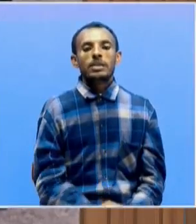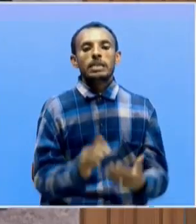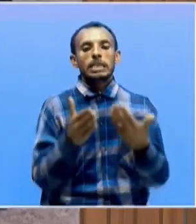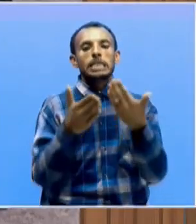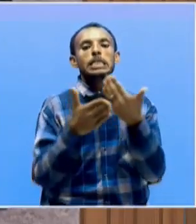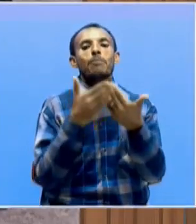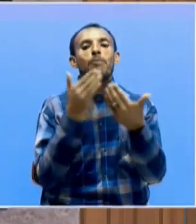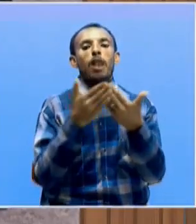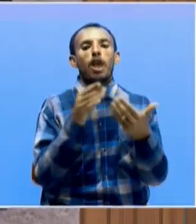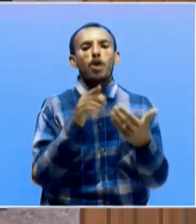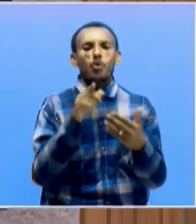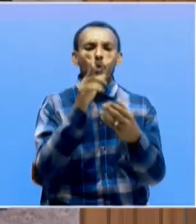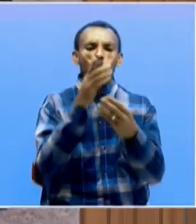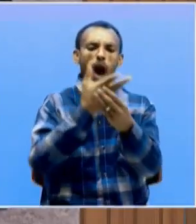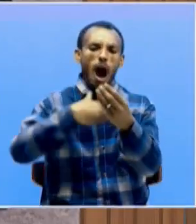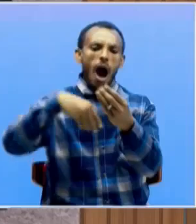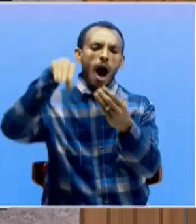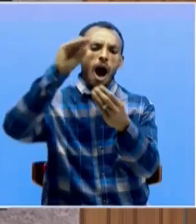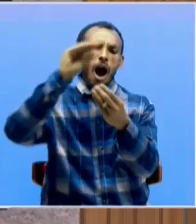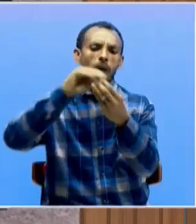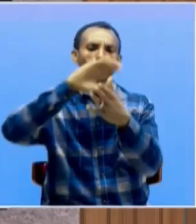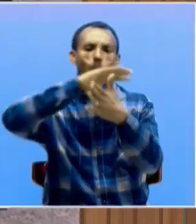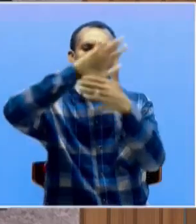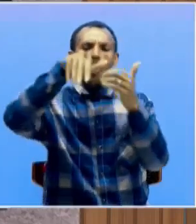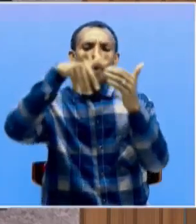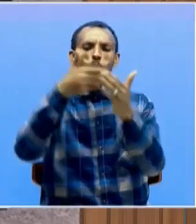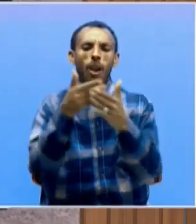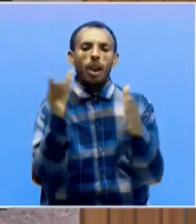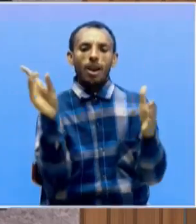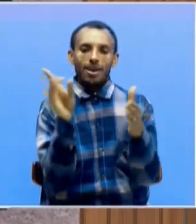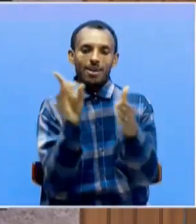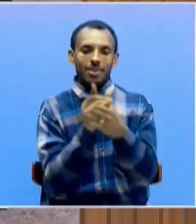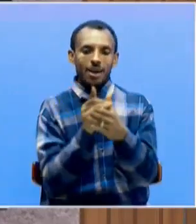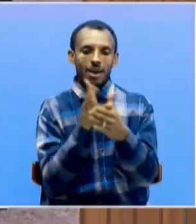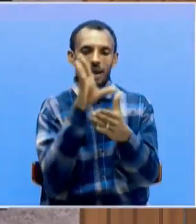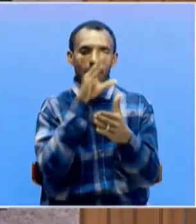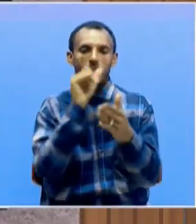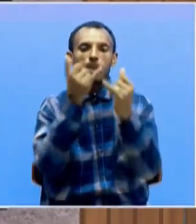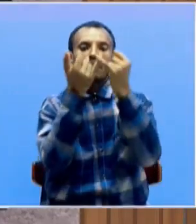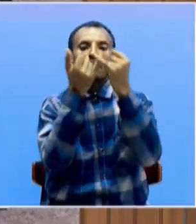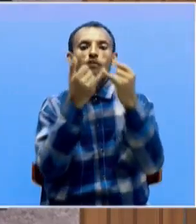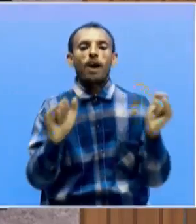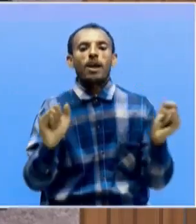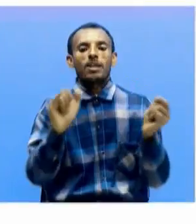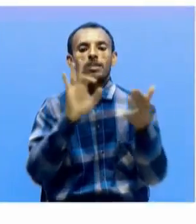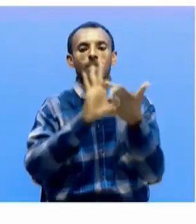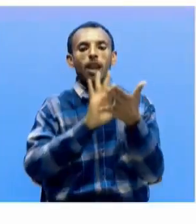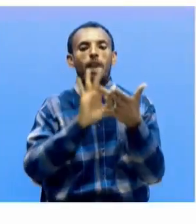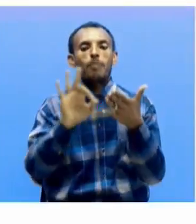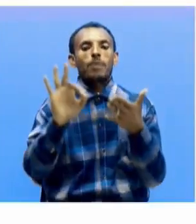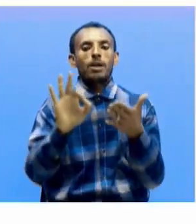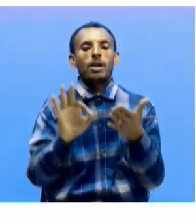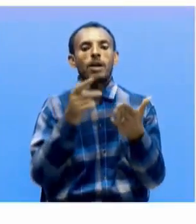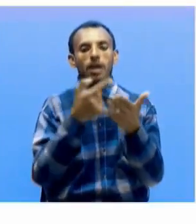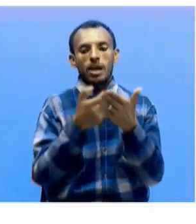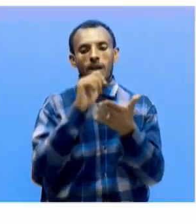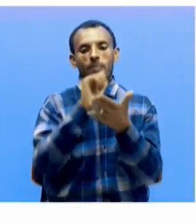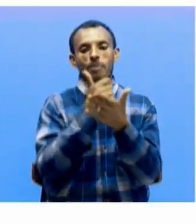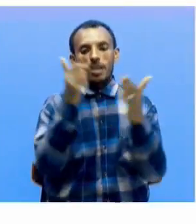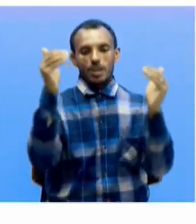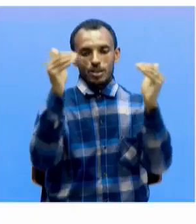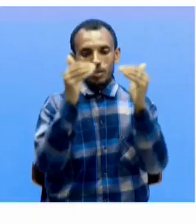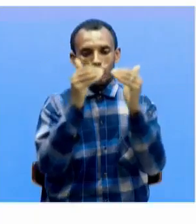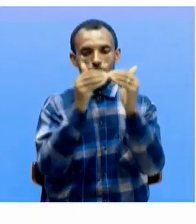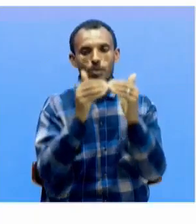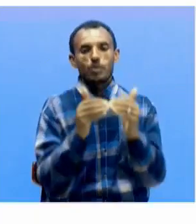simply you add all the data set and you divide by the number of data. So here, mean is equal to, we